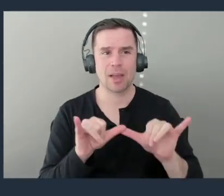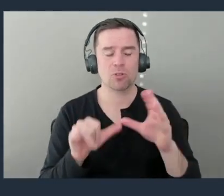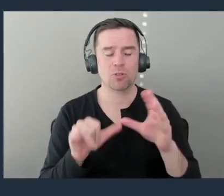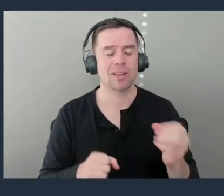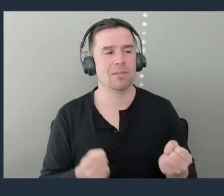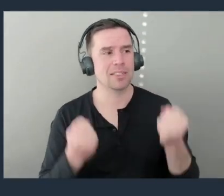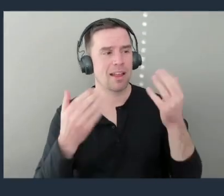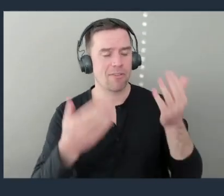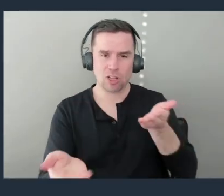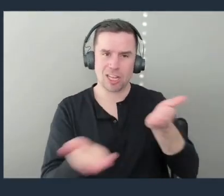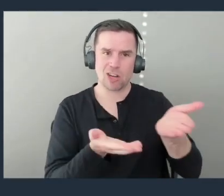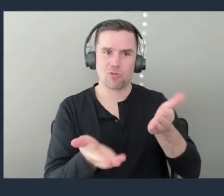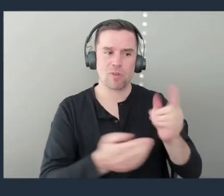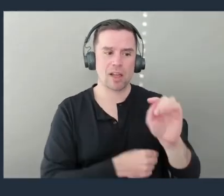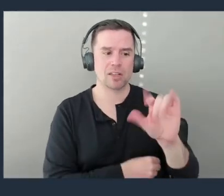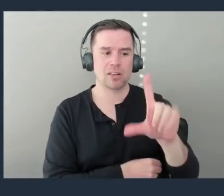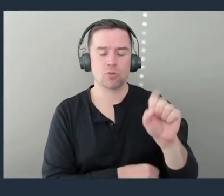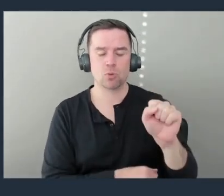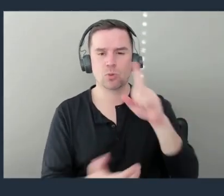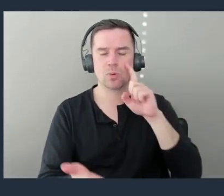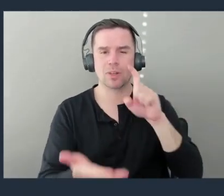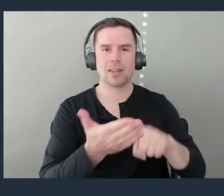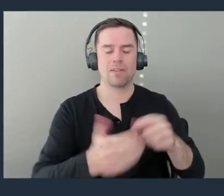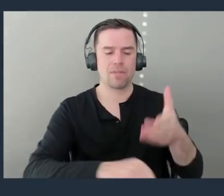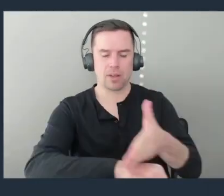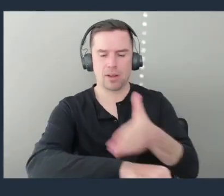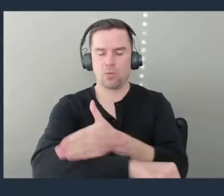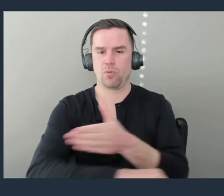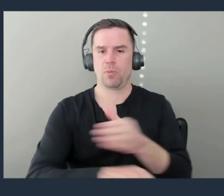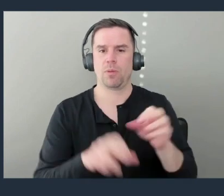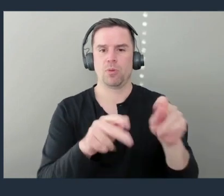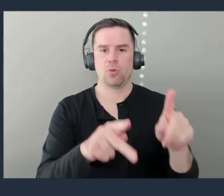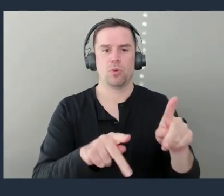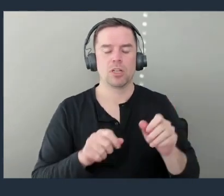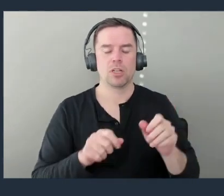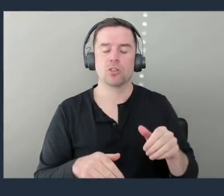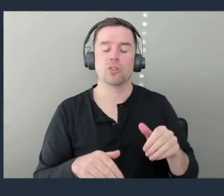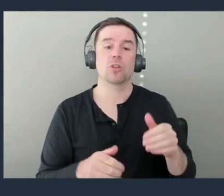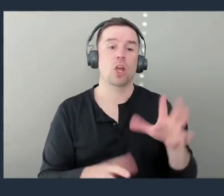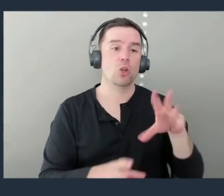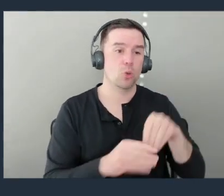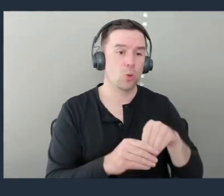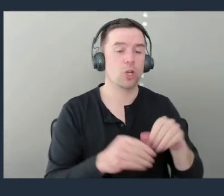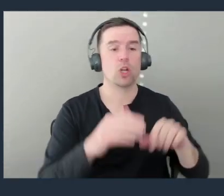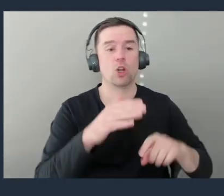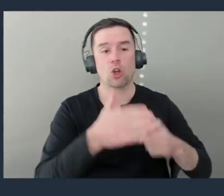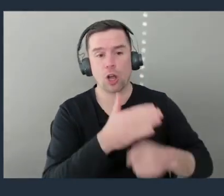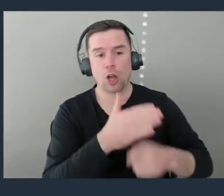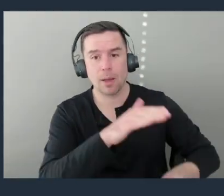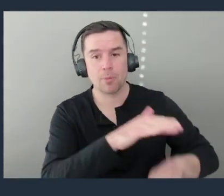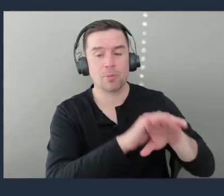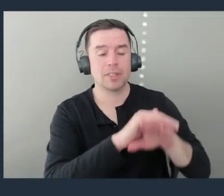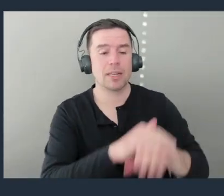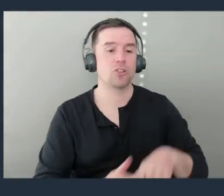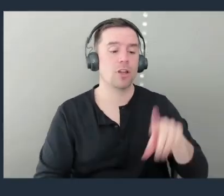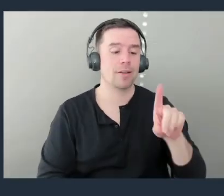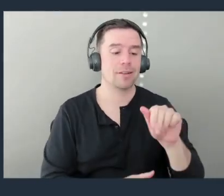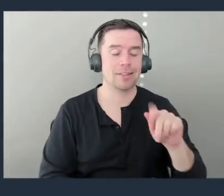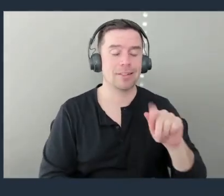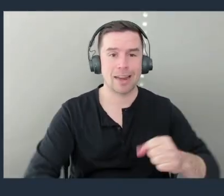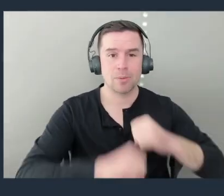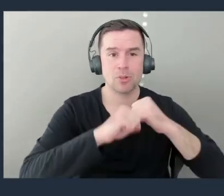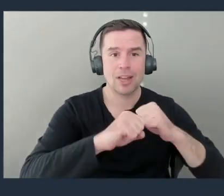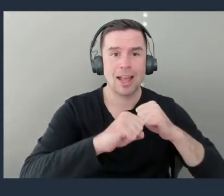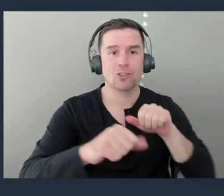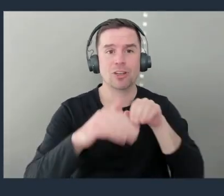to identify improvement opportunities across cost optimization, data protection, access control, performance,